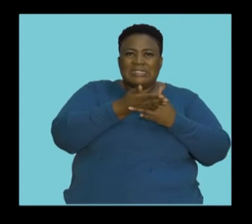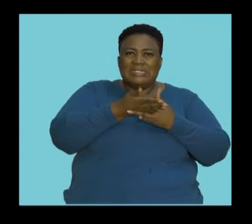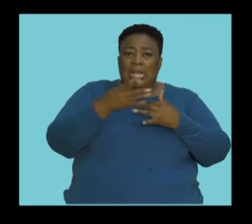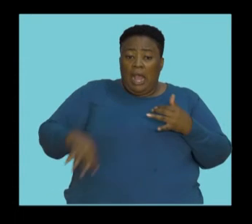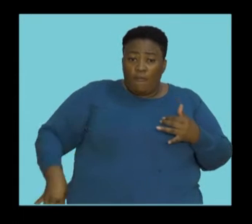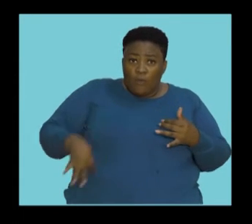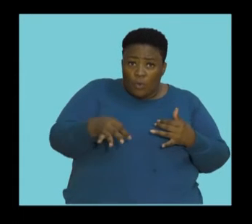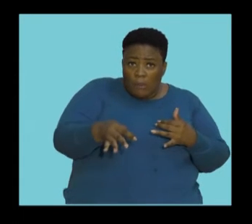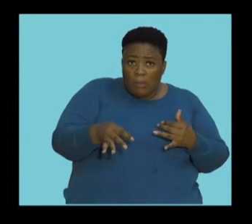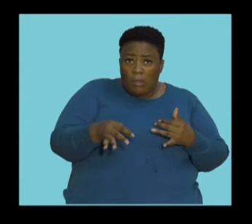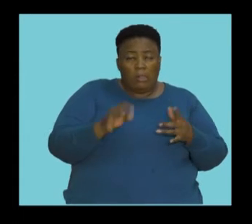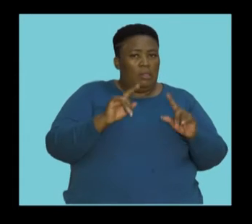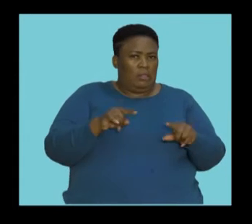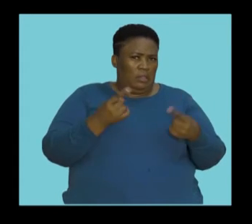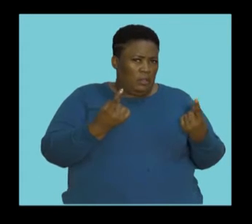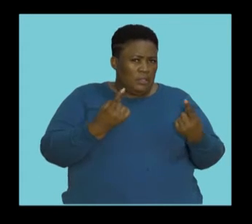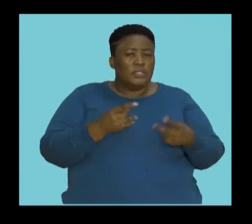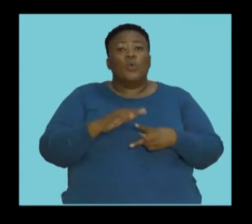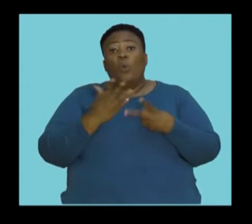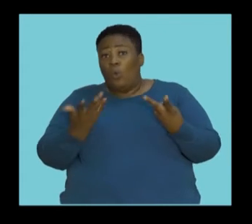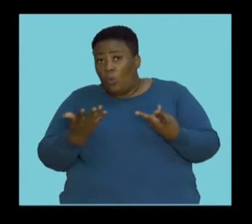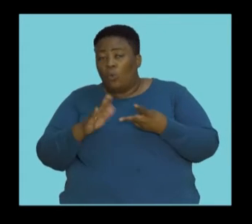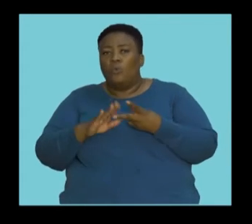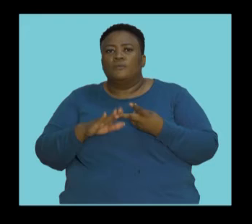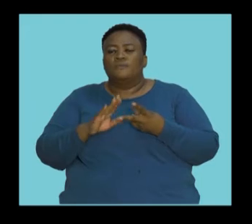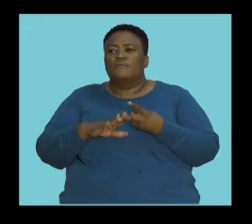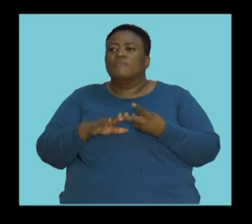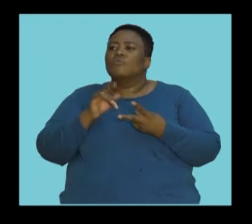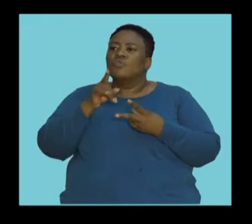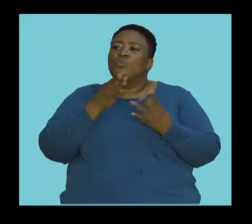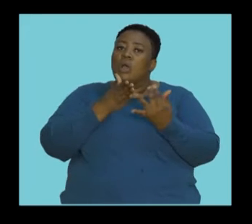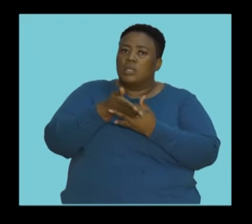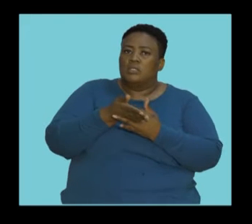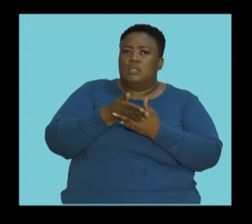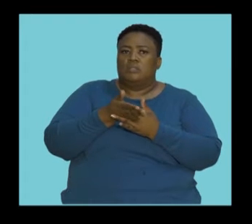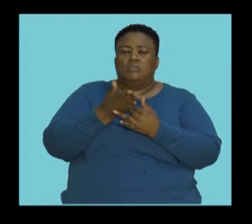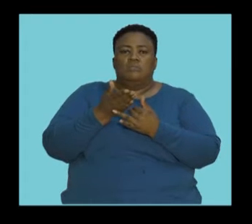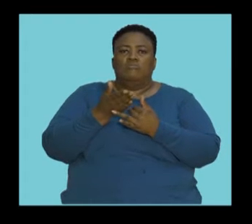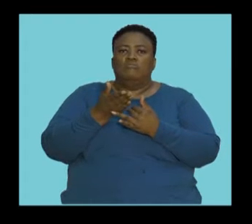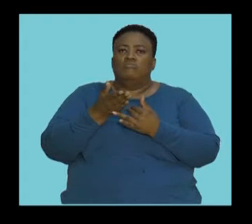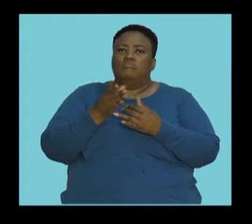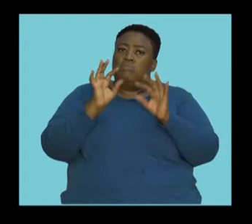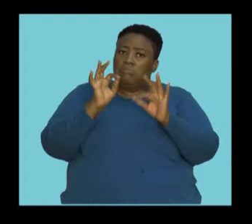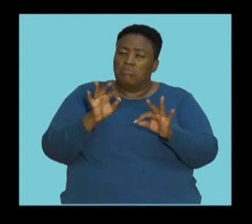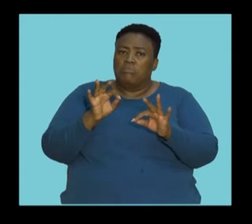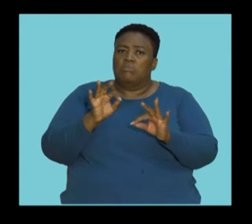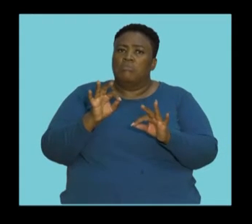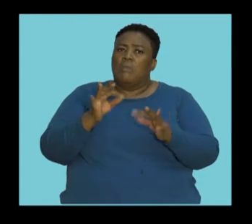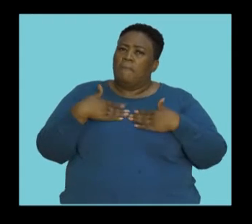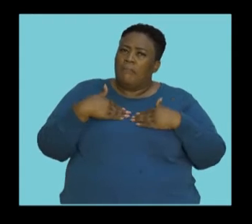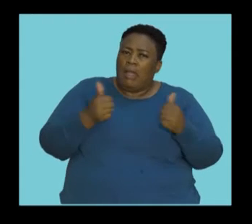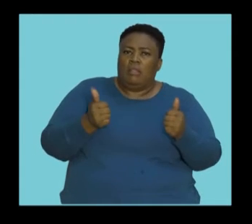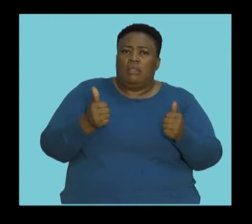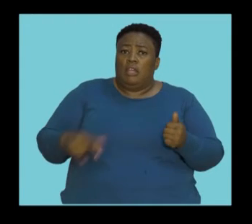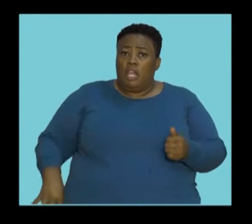affordable food. B, the state of being able to access reliable source of nutritious, healthy,